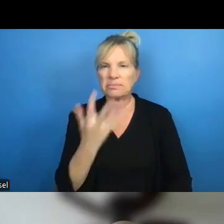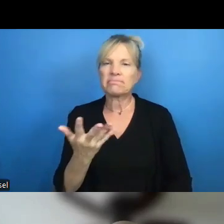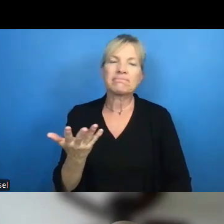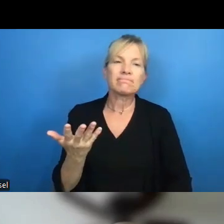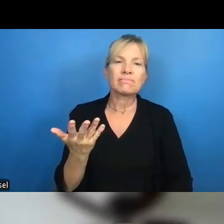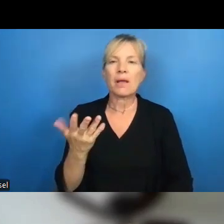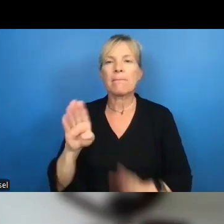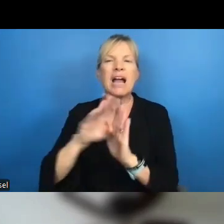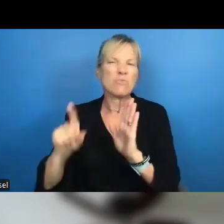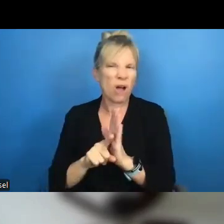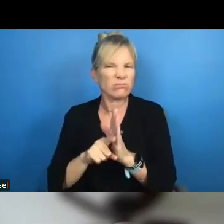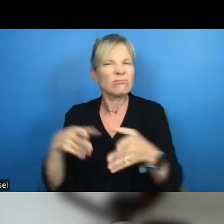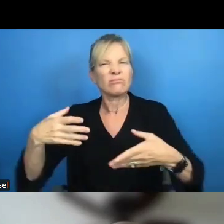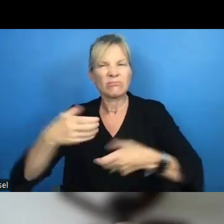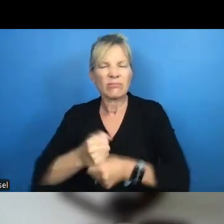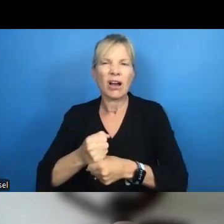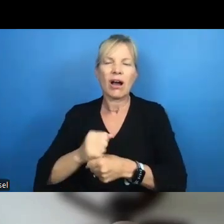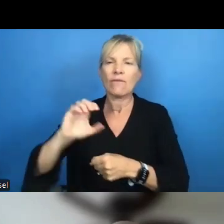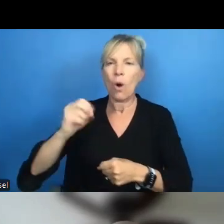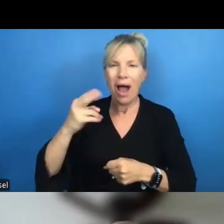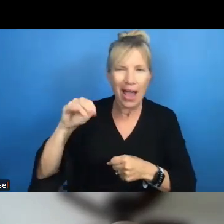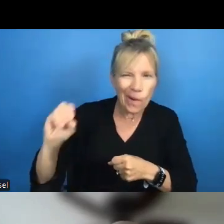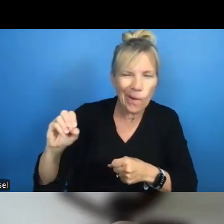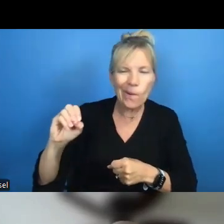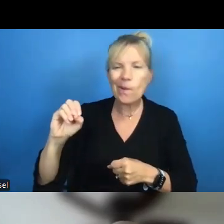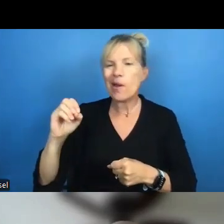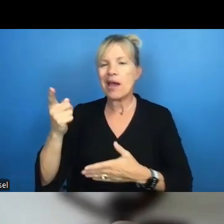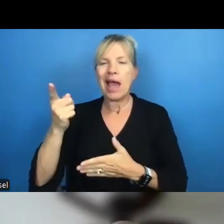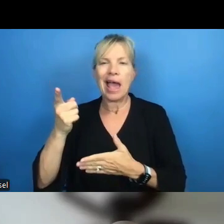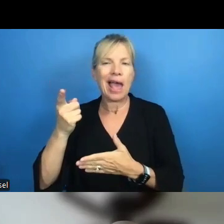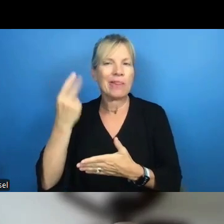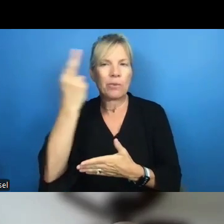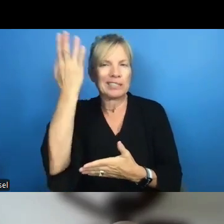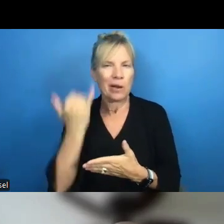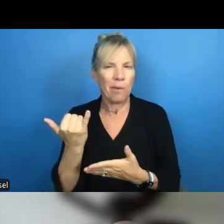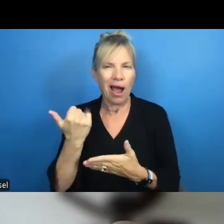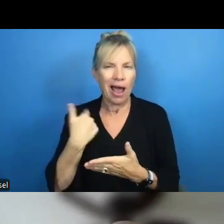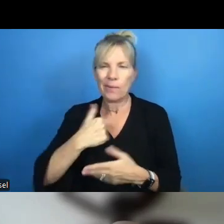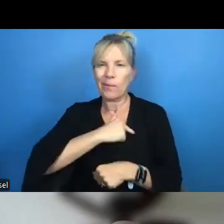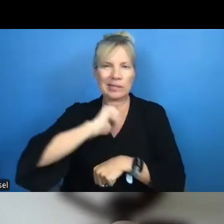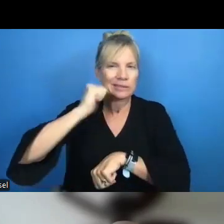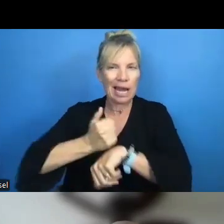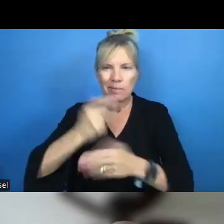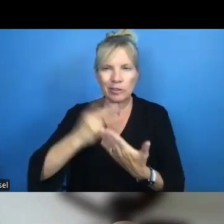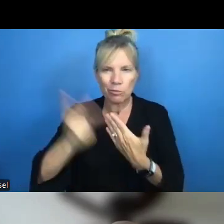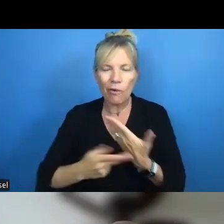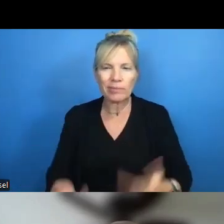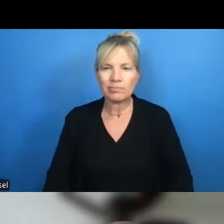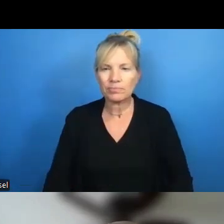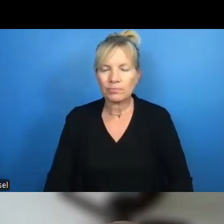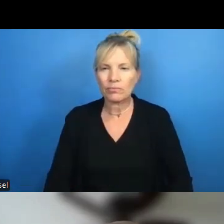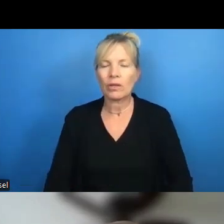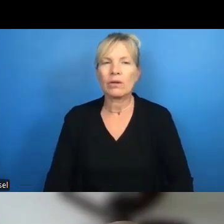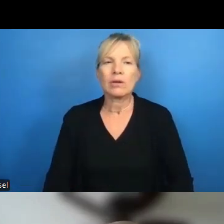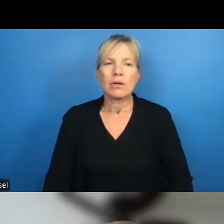bit of background about Ohio and kind of what brought on this program. So our Ohio